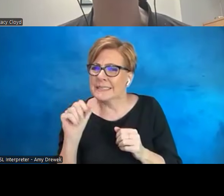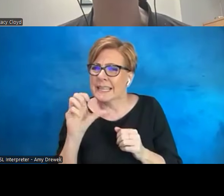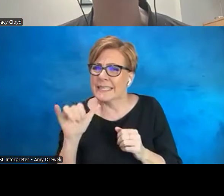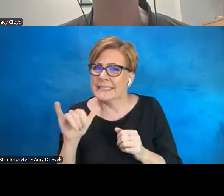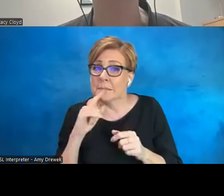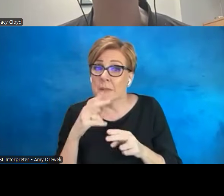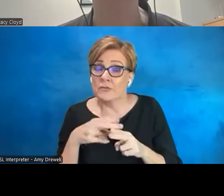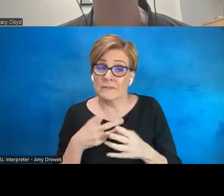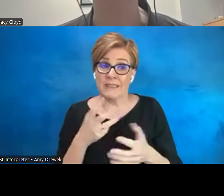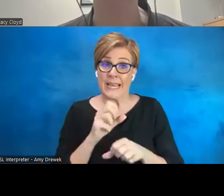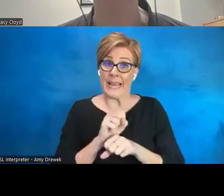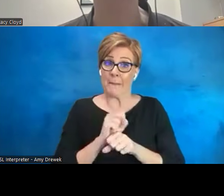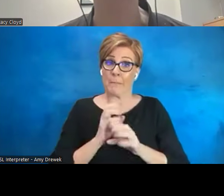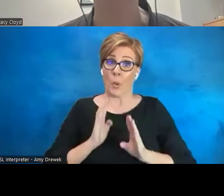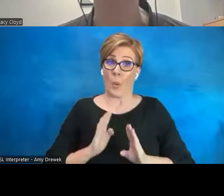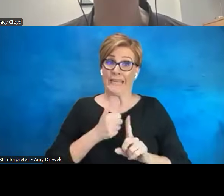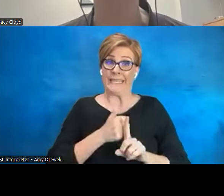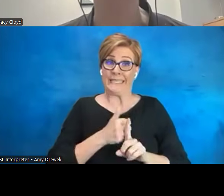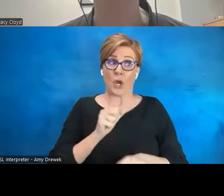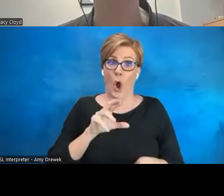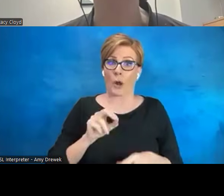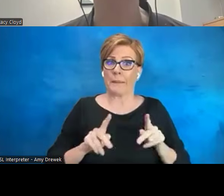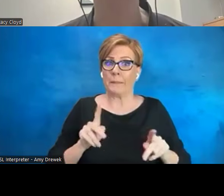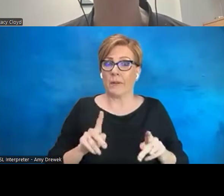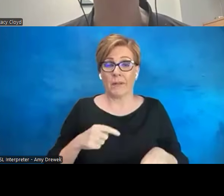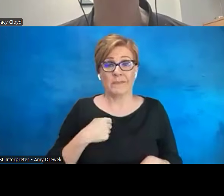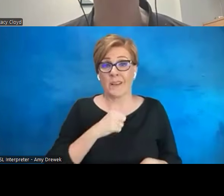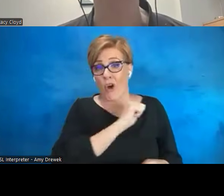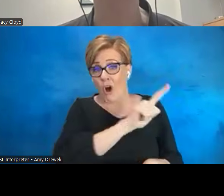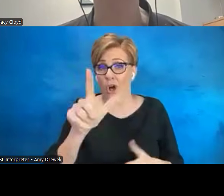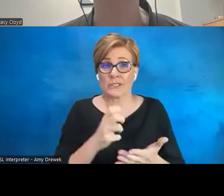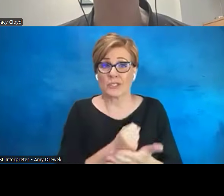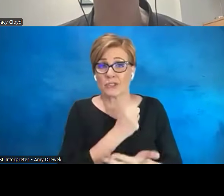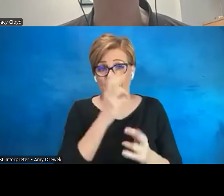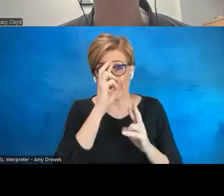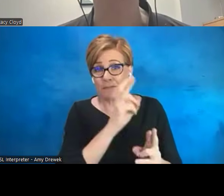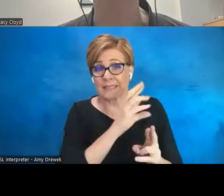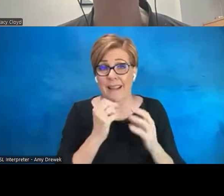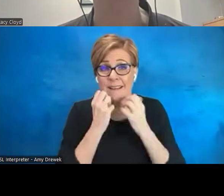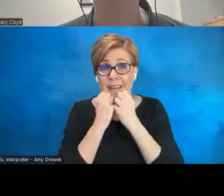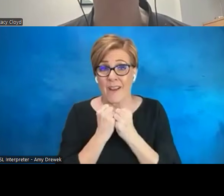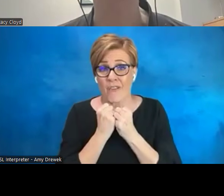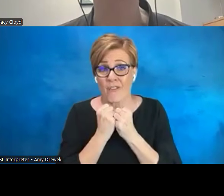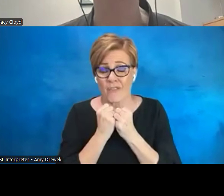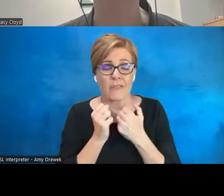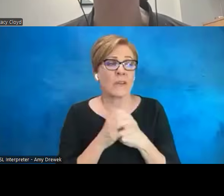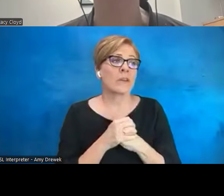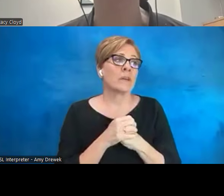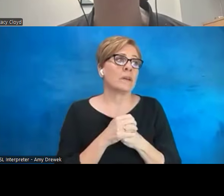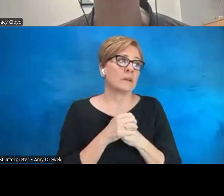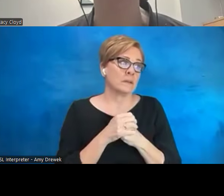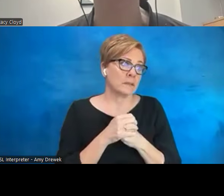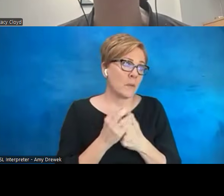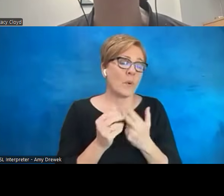employees are people too, and they all deserve our respect and care. And so building some kind of like